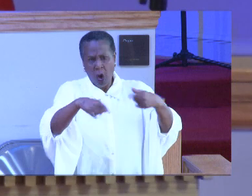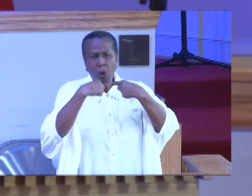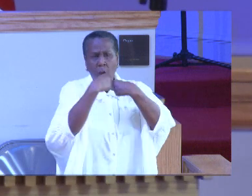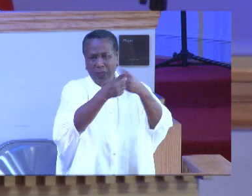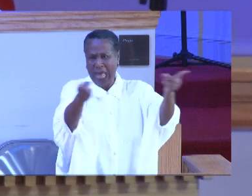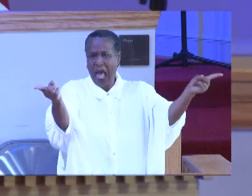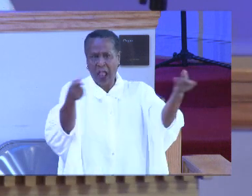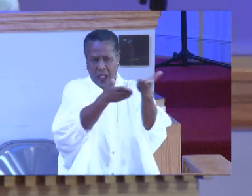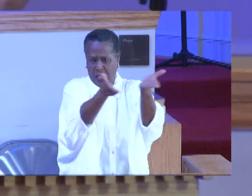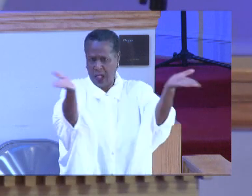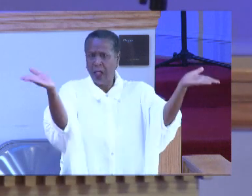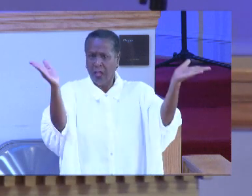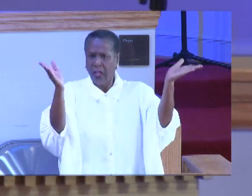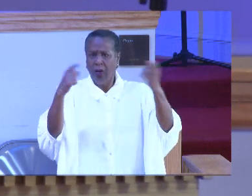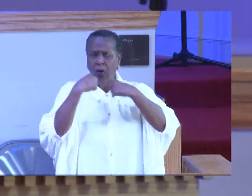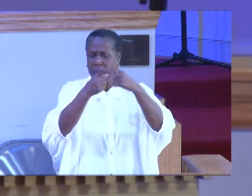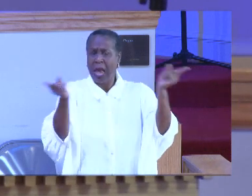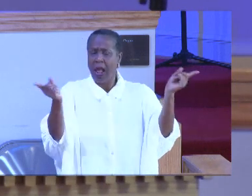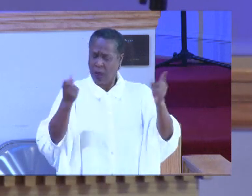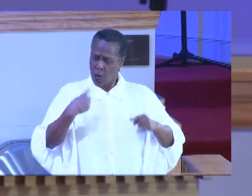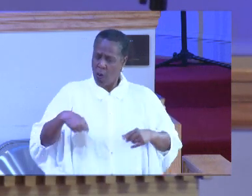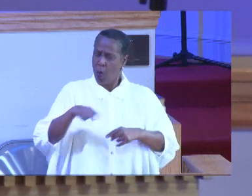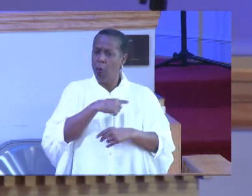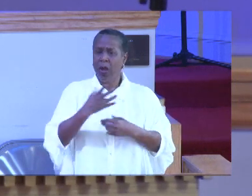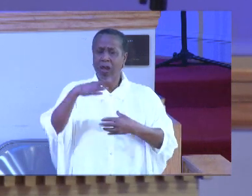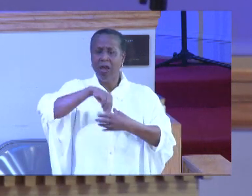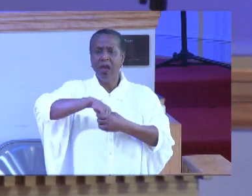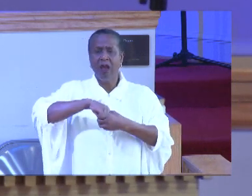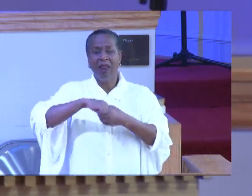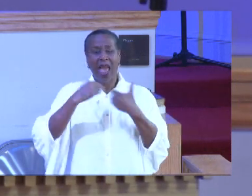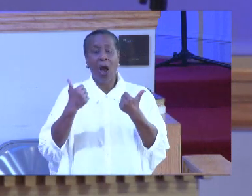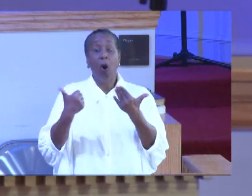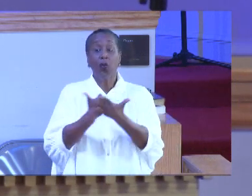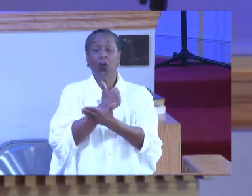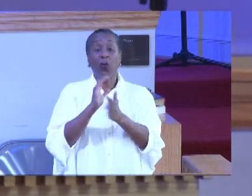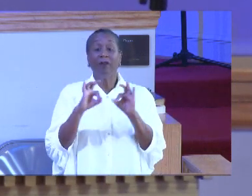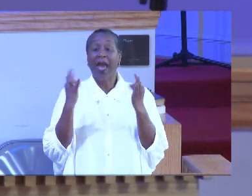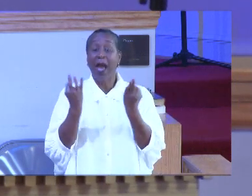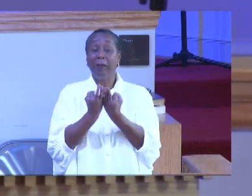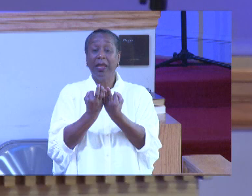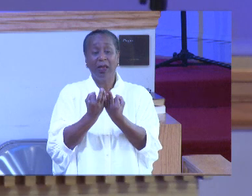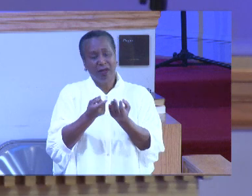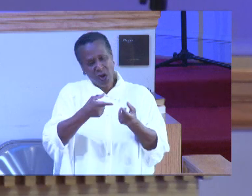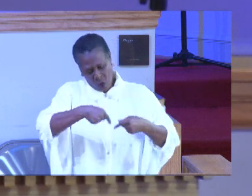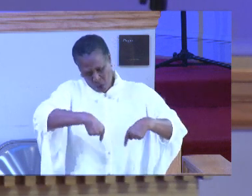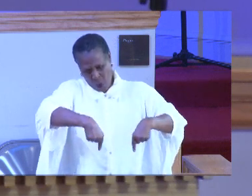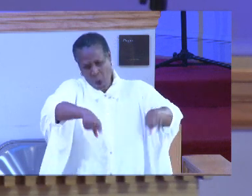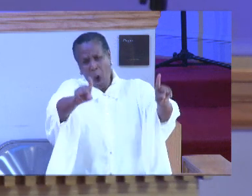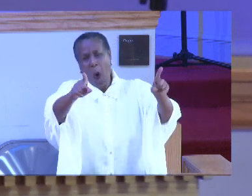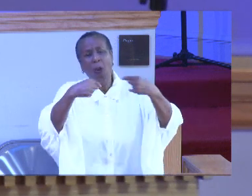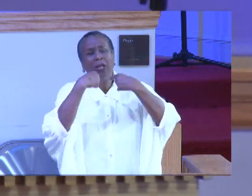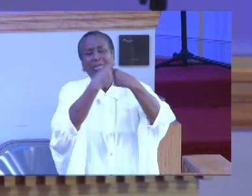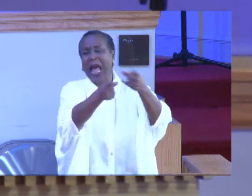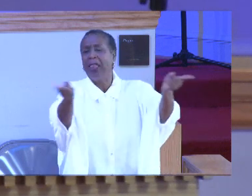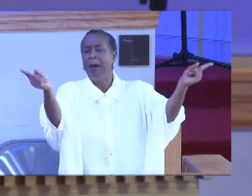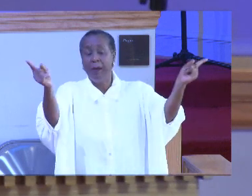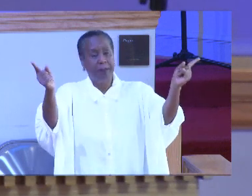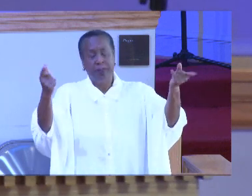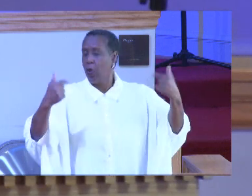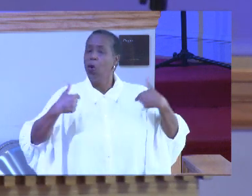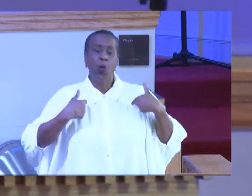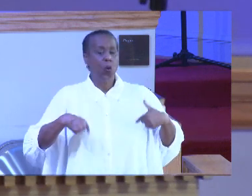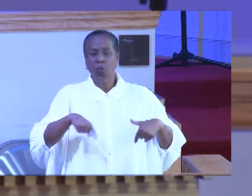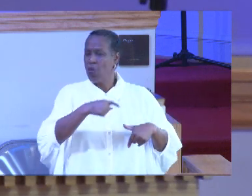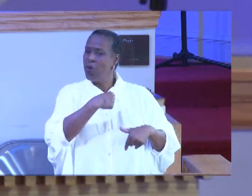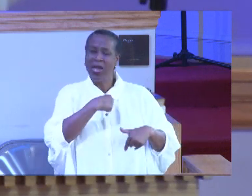them, because we are a part of a new family. Go tell them we are no